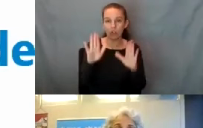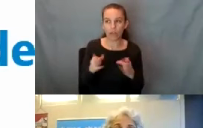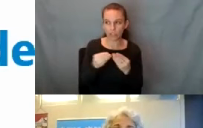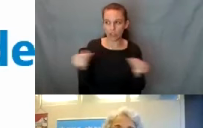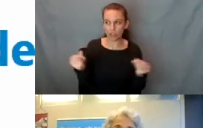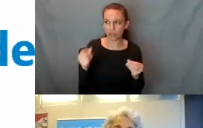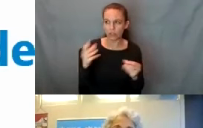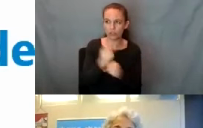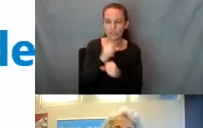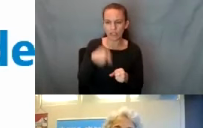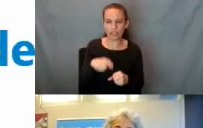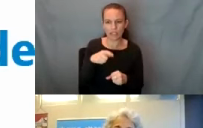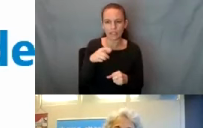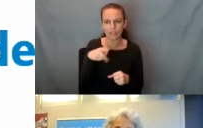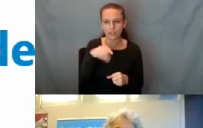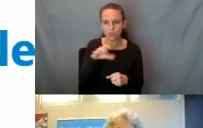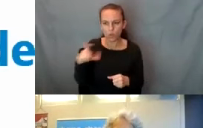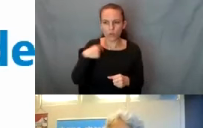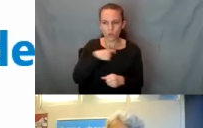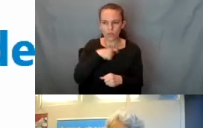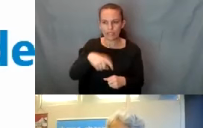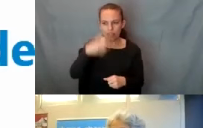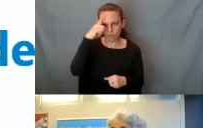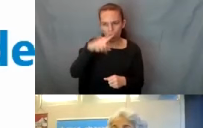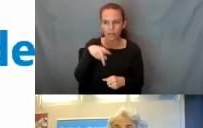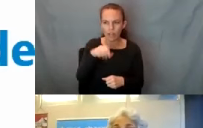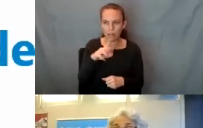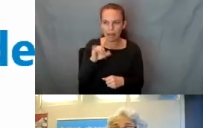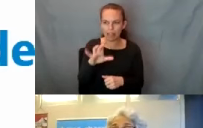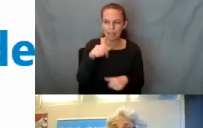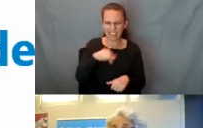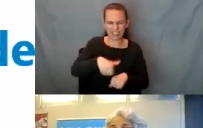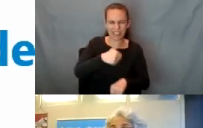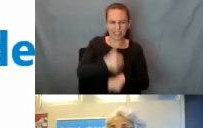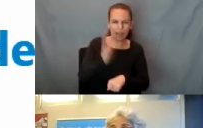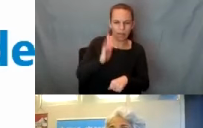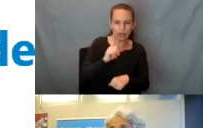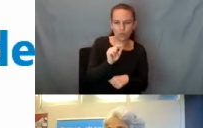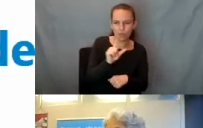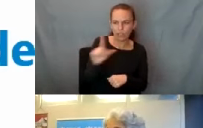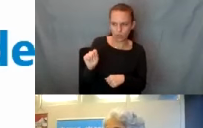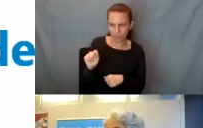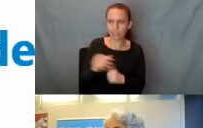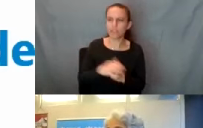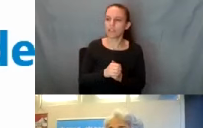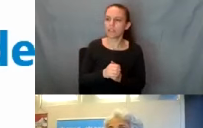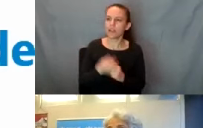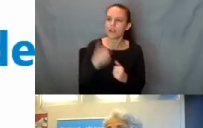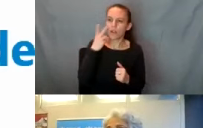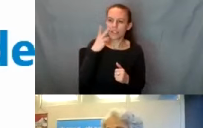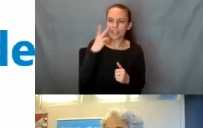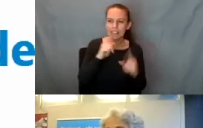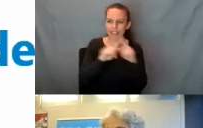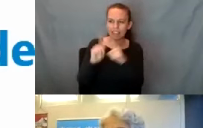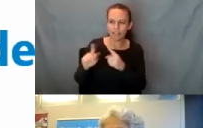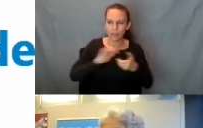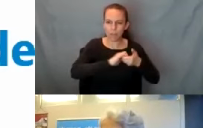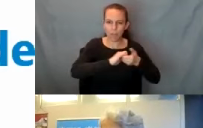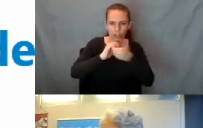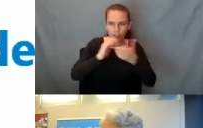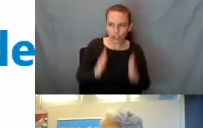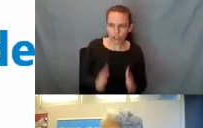this was set up in April 2020. You can see all the partners, all the big global health agencies, you know,